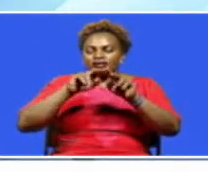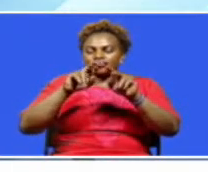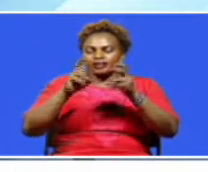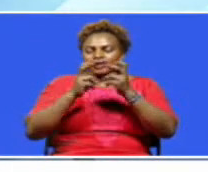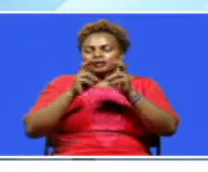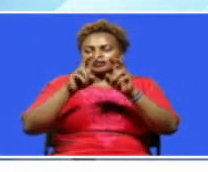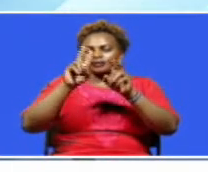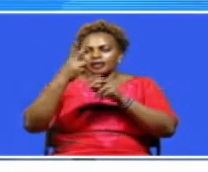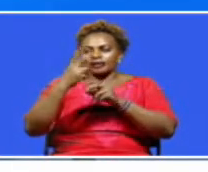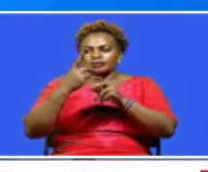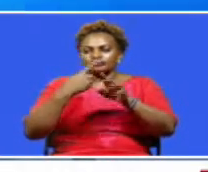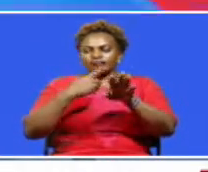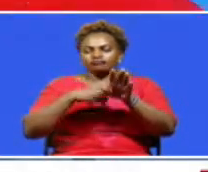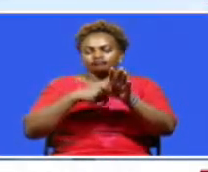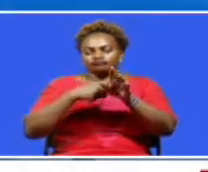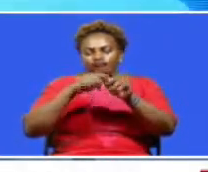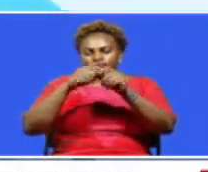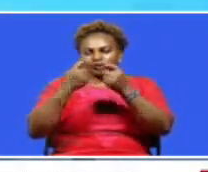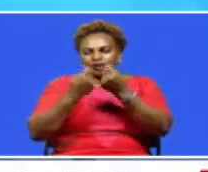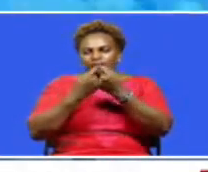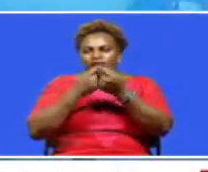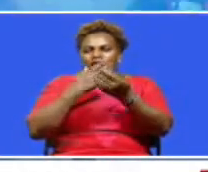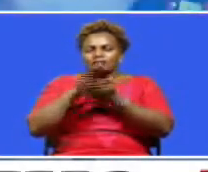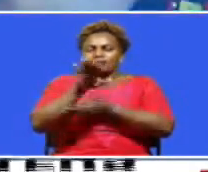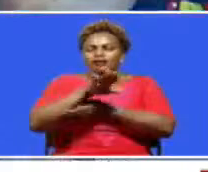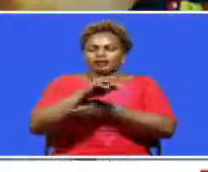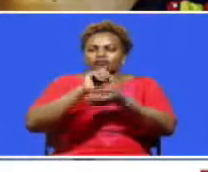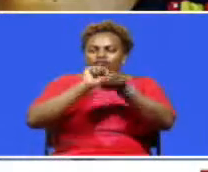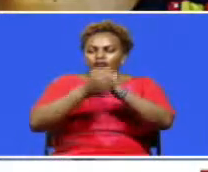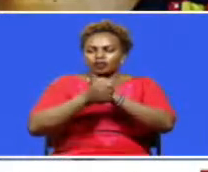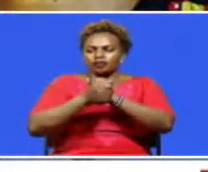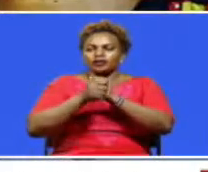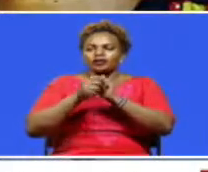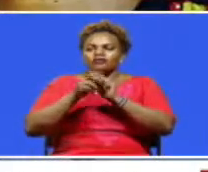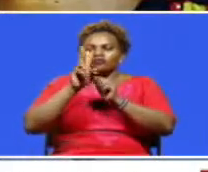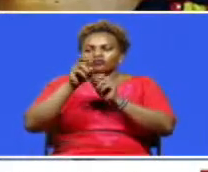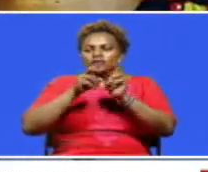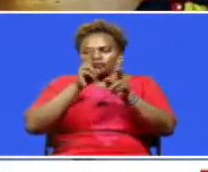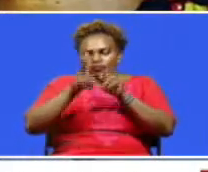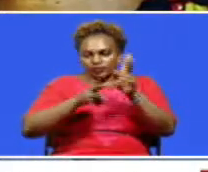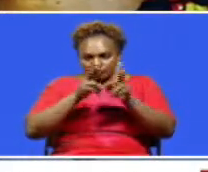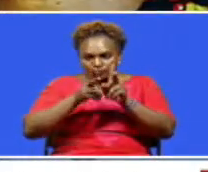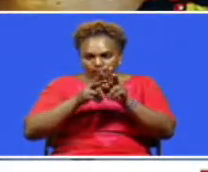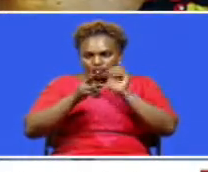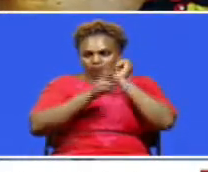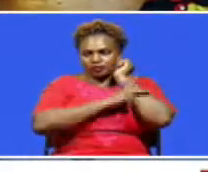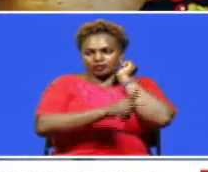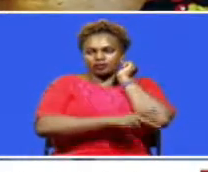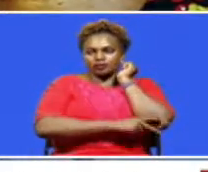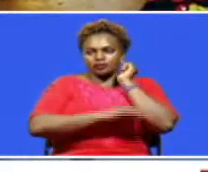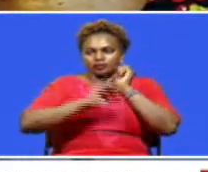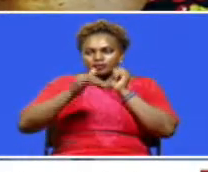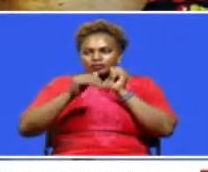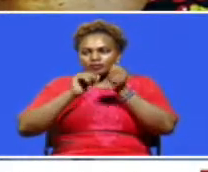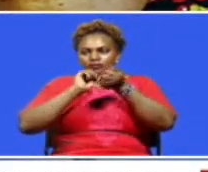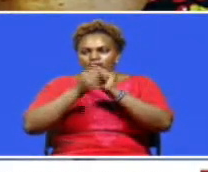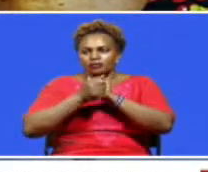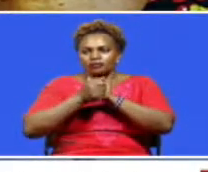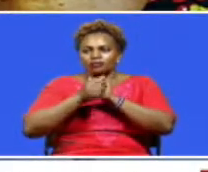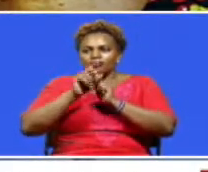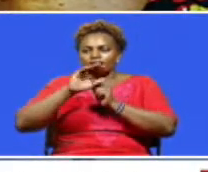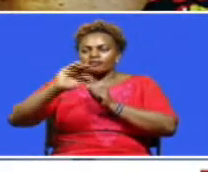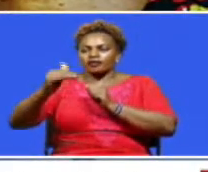are slowly changing to be the center of attraction for the 2022 elections. Kirinyaga County is changing to be one